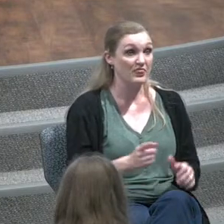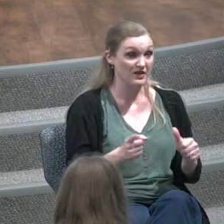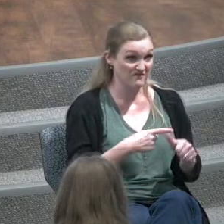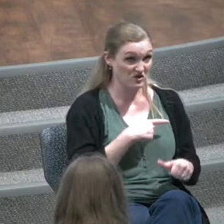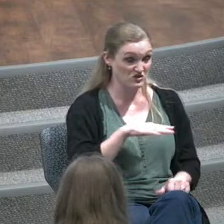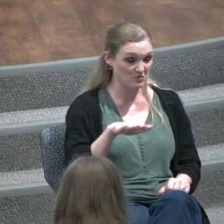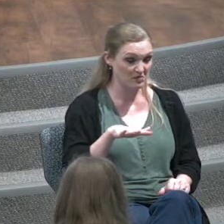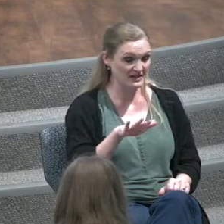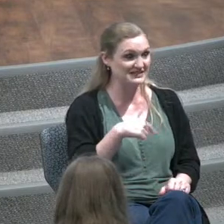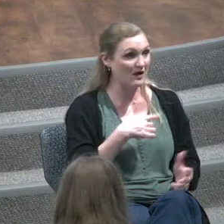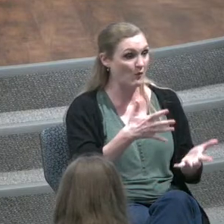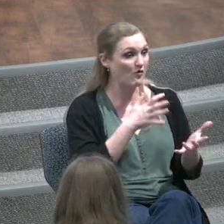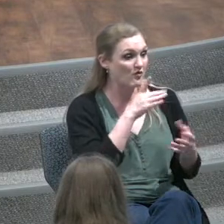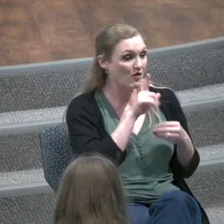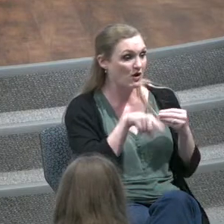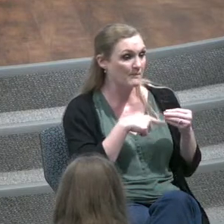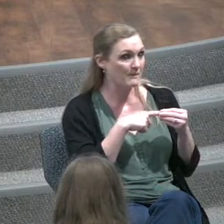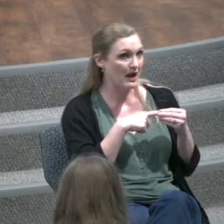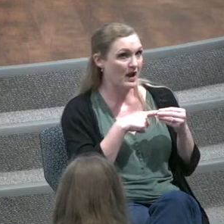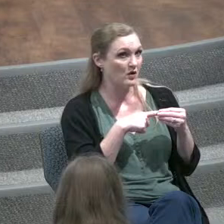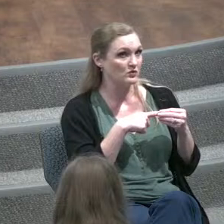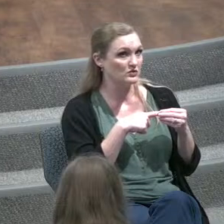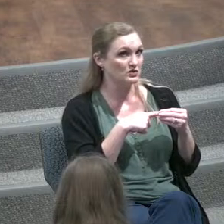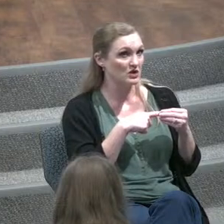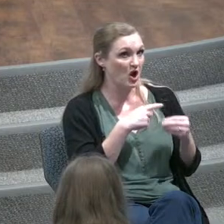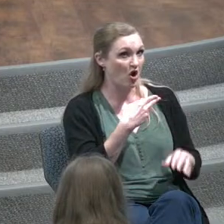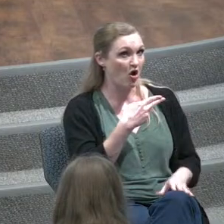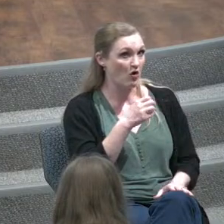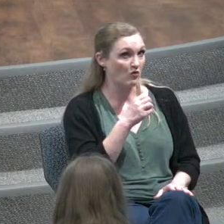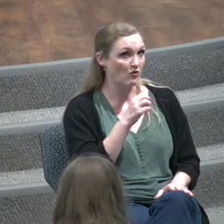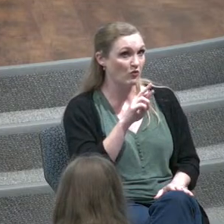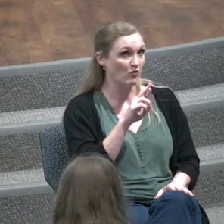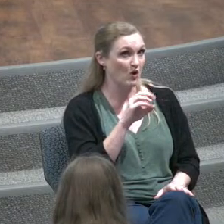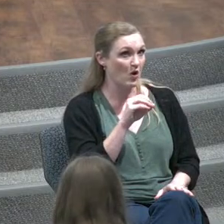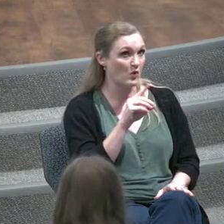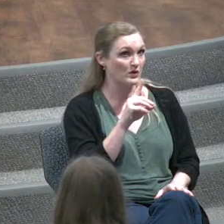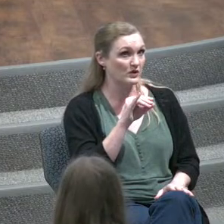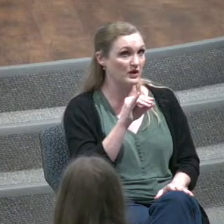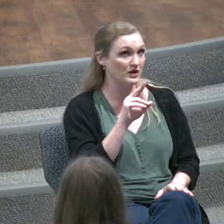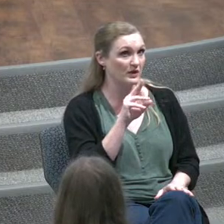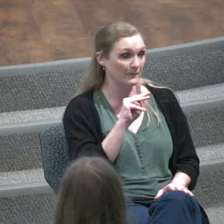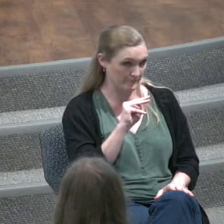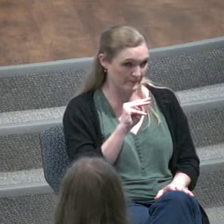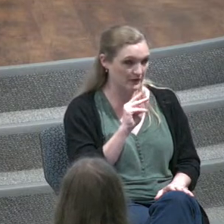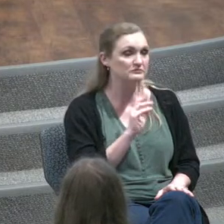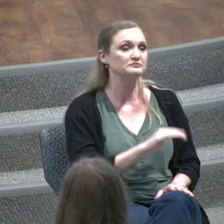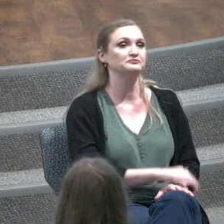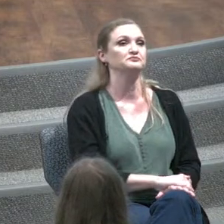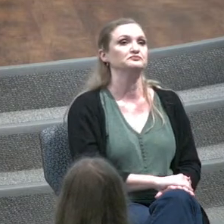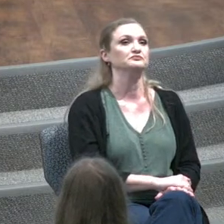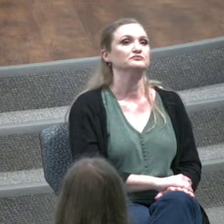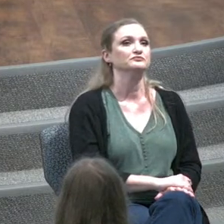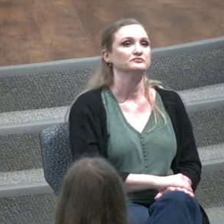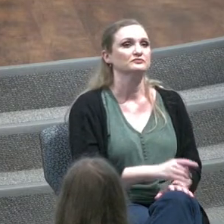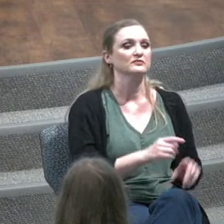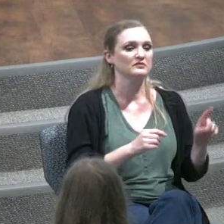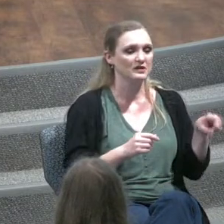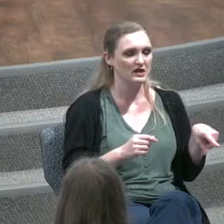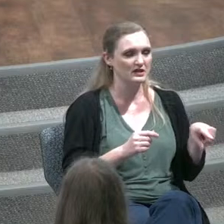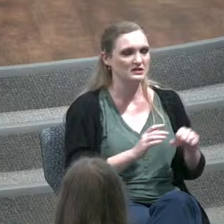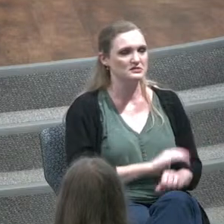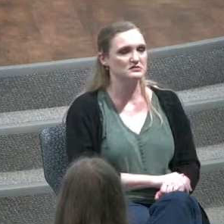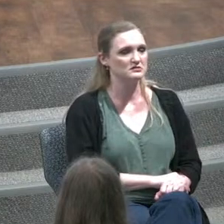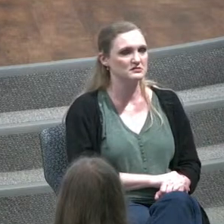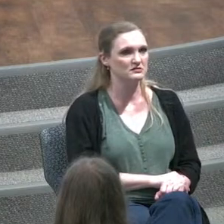The first place that I want to talk about is a place called Herodium, and Herodium